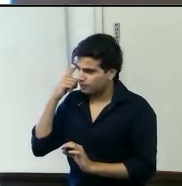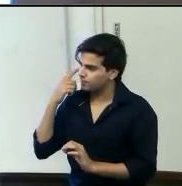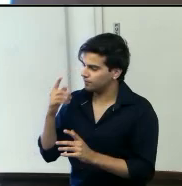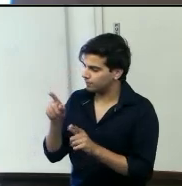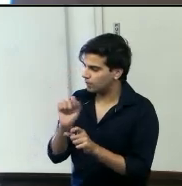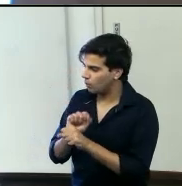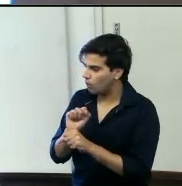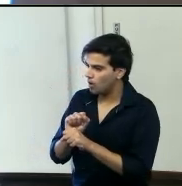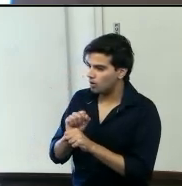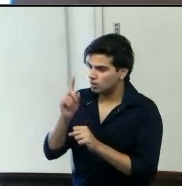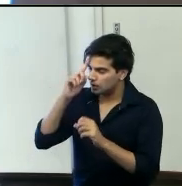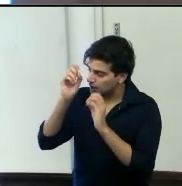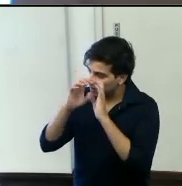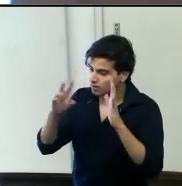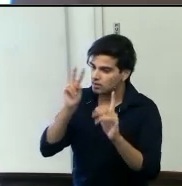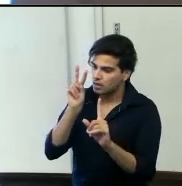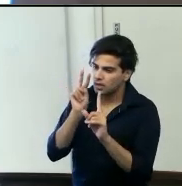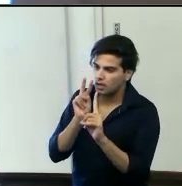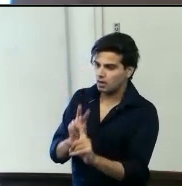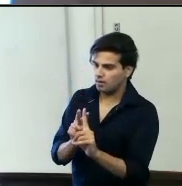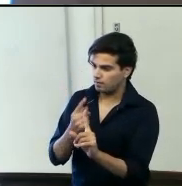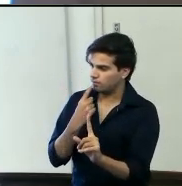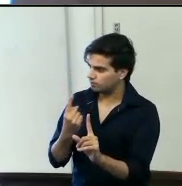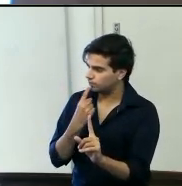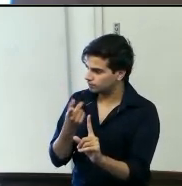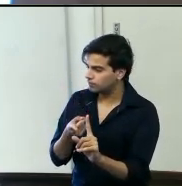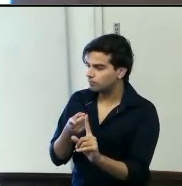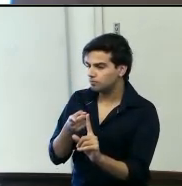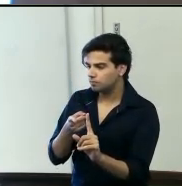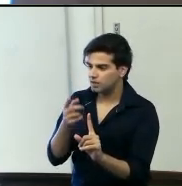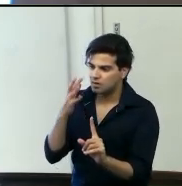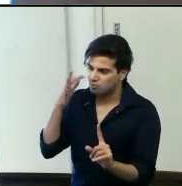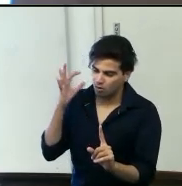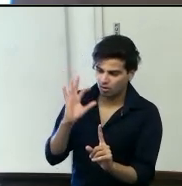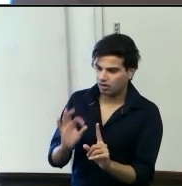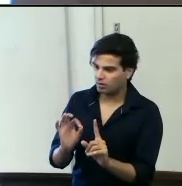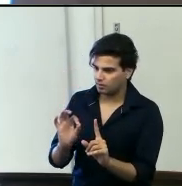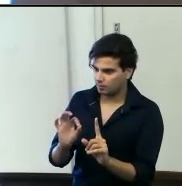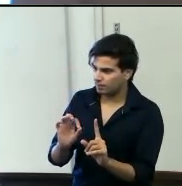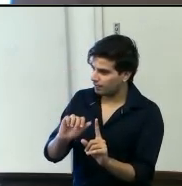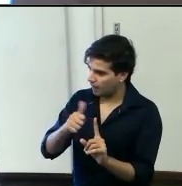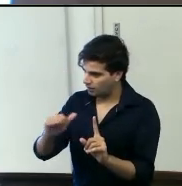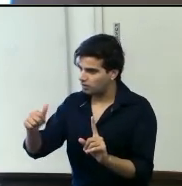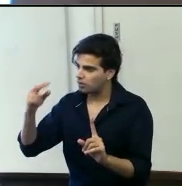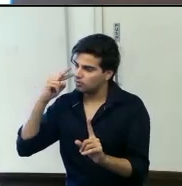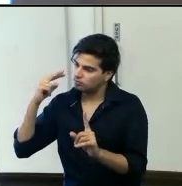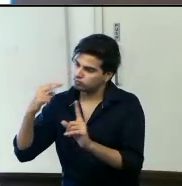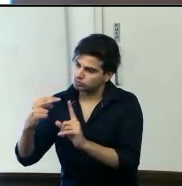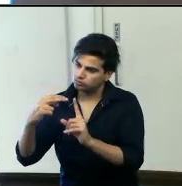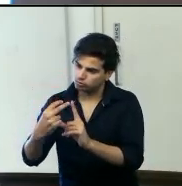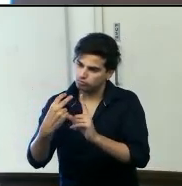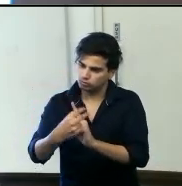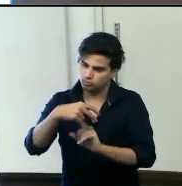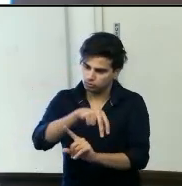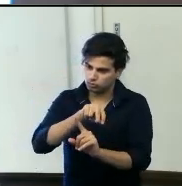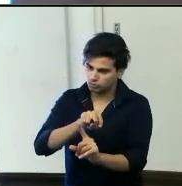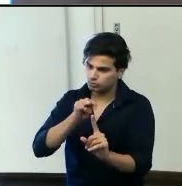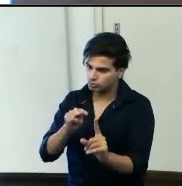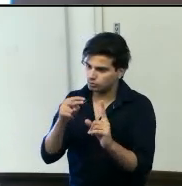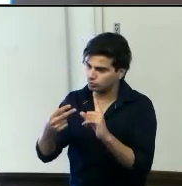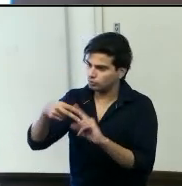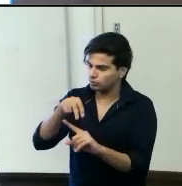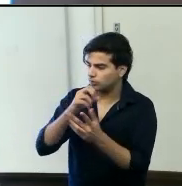the image or the narrative that you are talking about is very important, so that there are other things that can come in and go. And